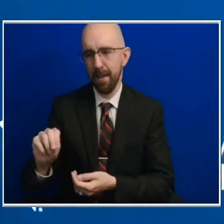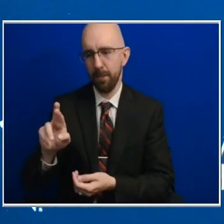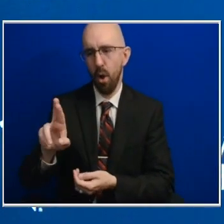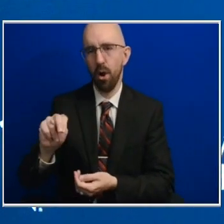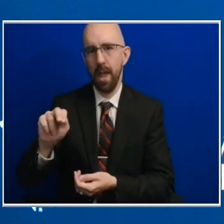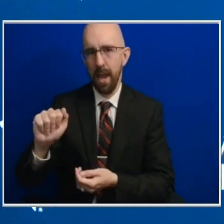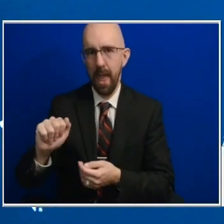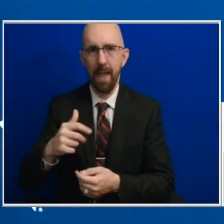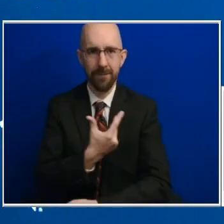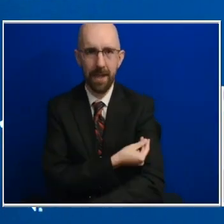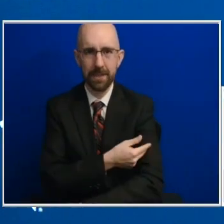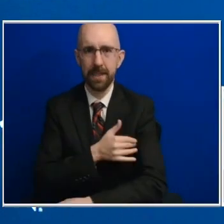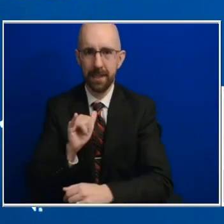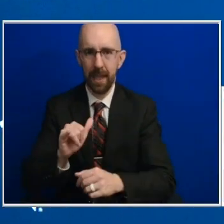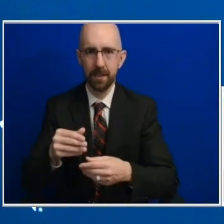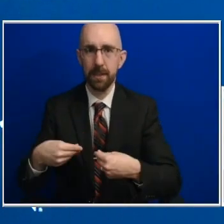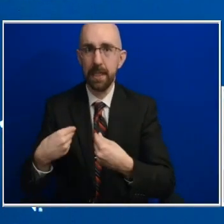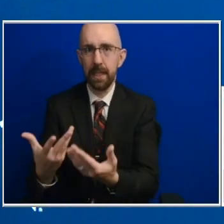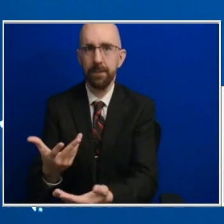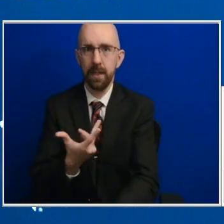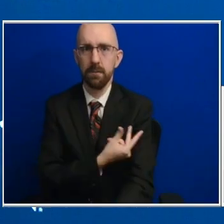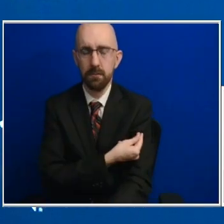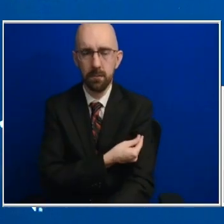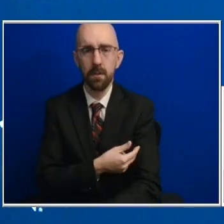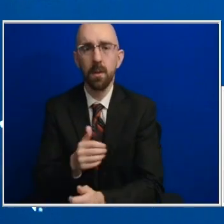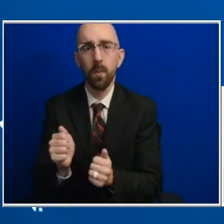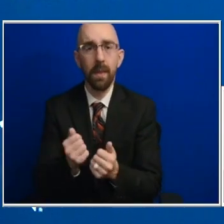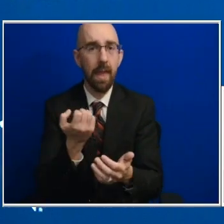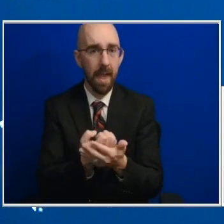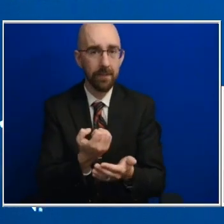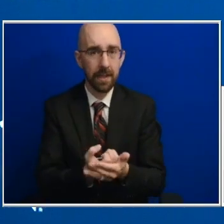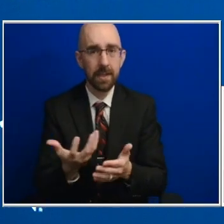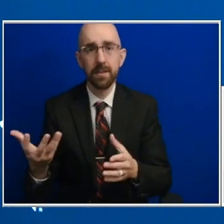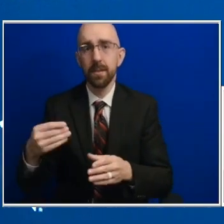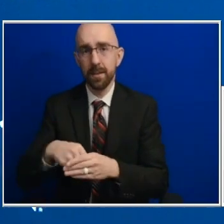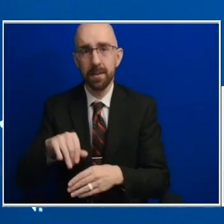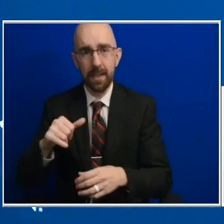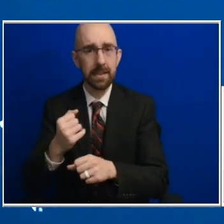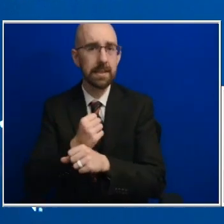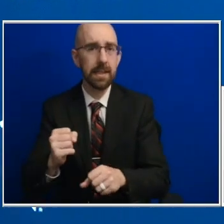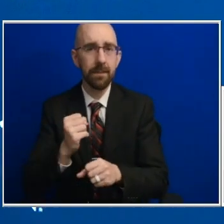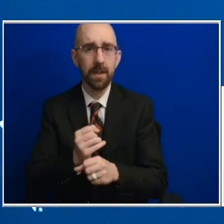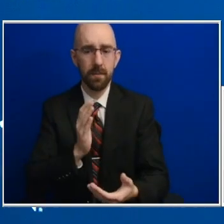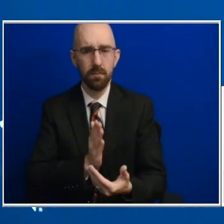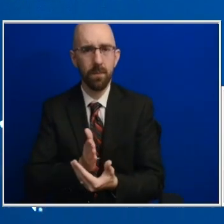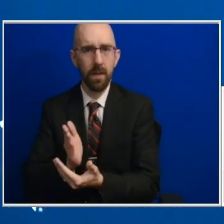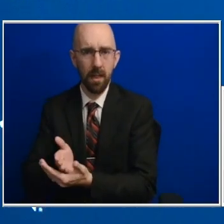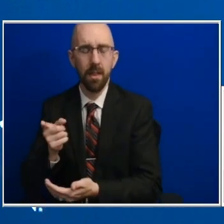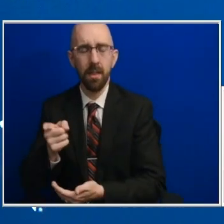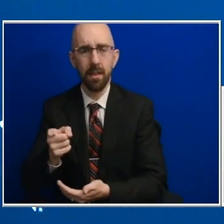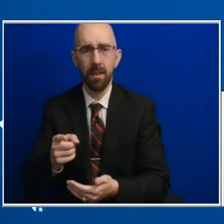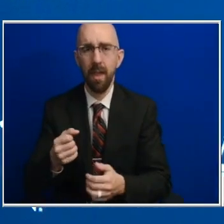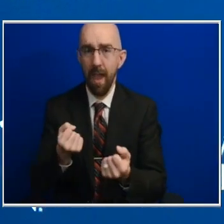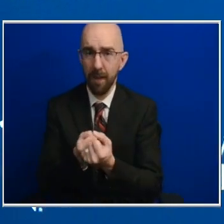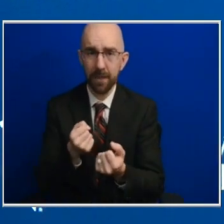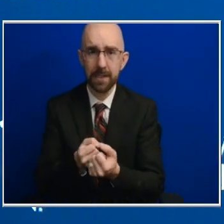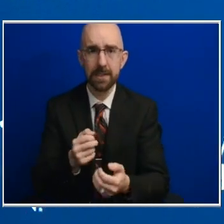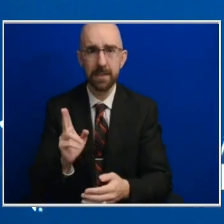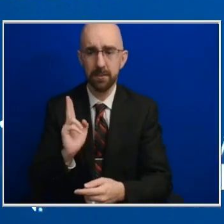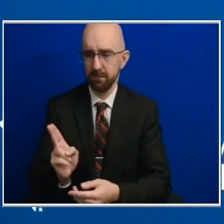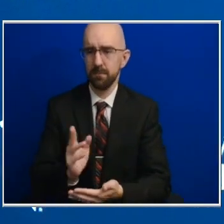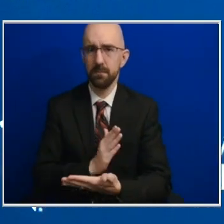has been given. And with the evidence comes that great safety profile, that great efficacy profile. We did not see